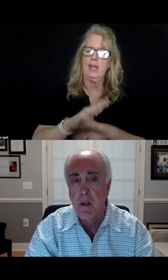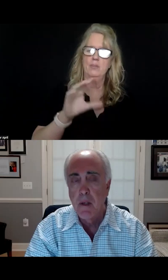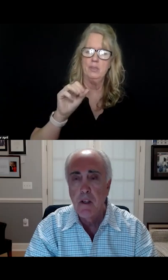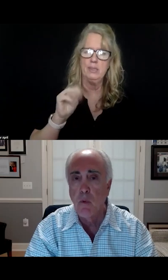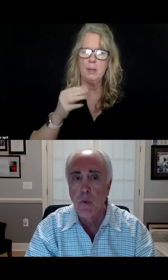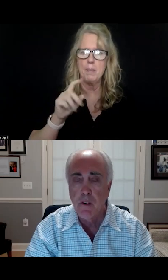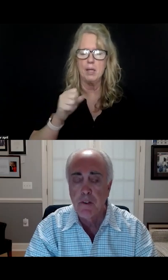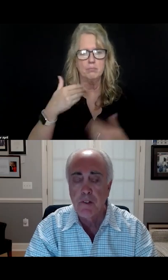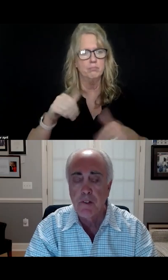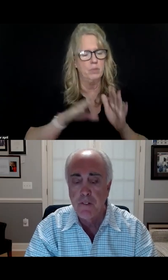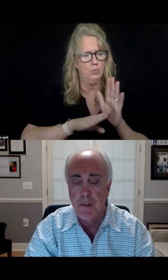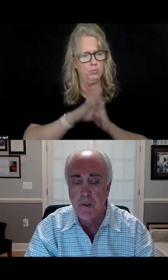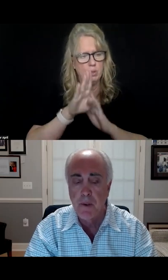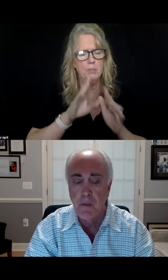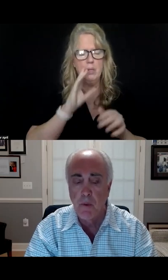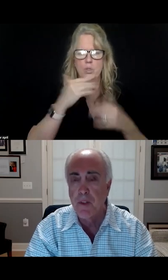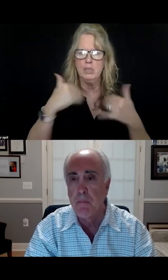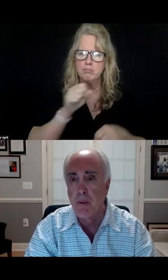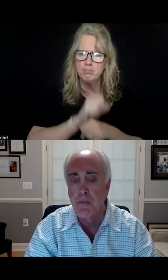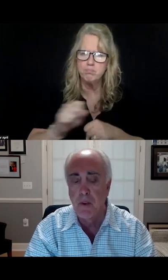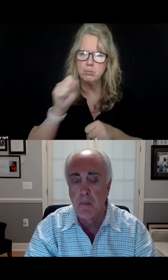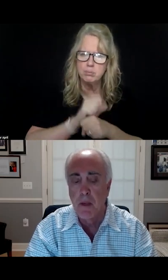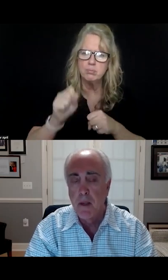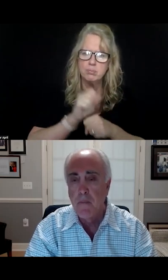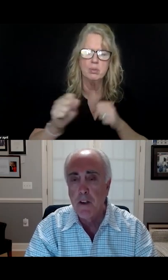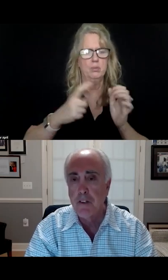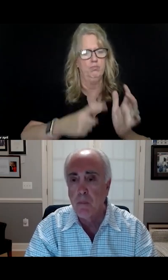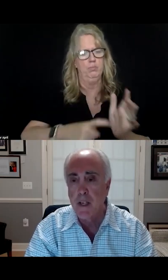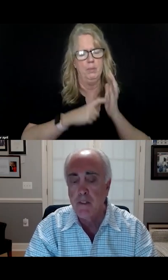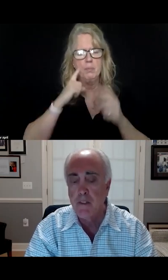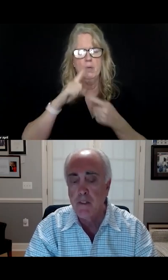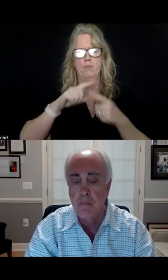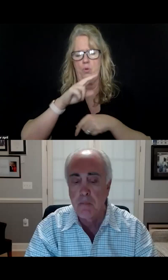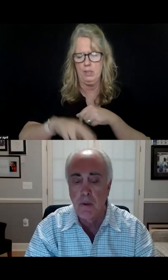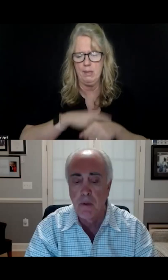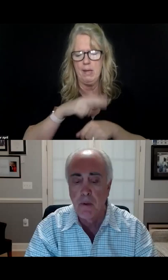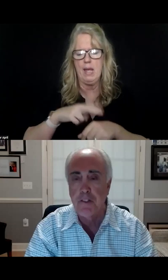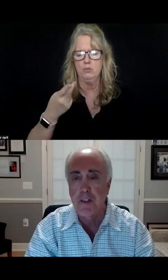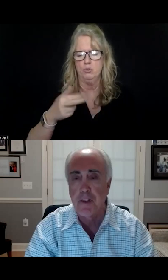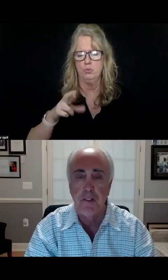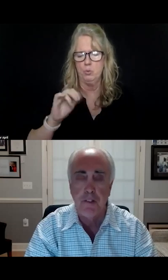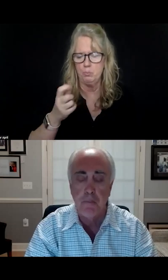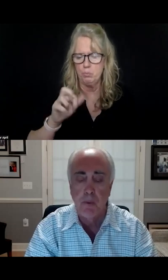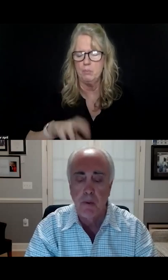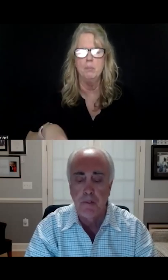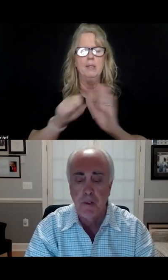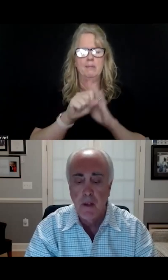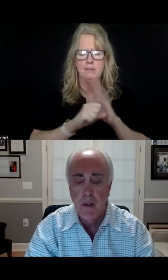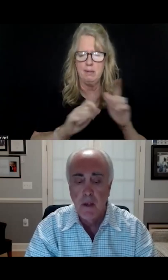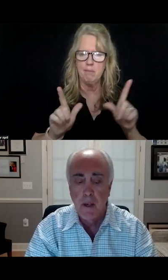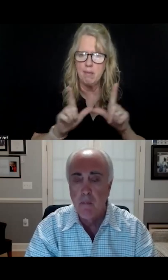developed, rigorous criteria with input from national practitioner boards and state licensing